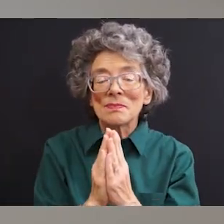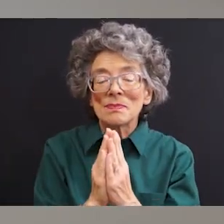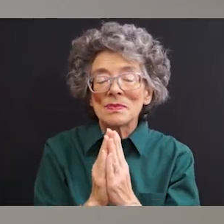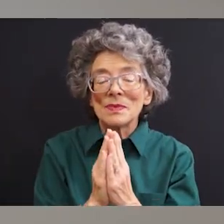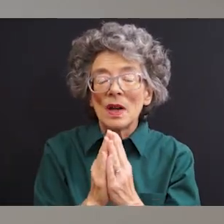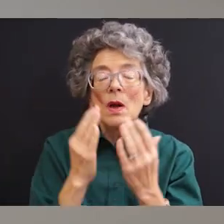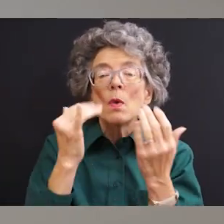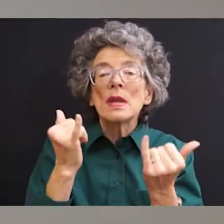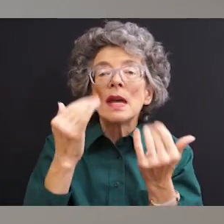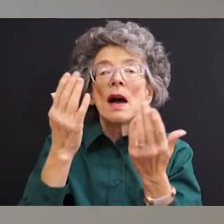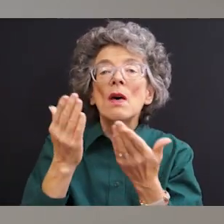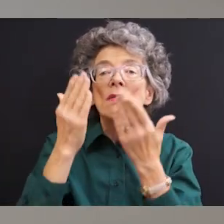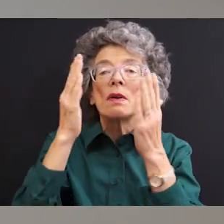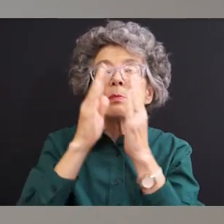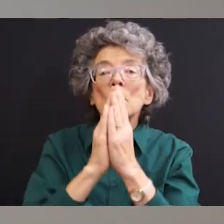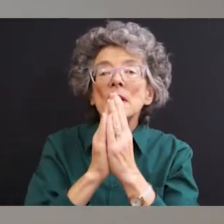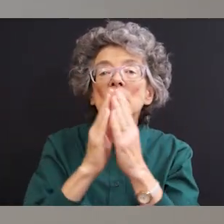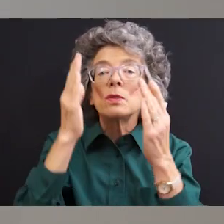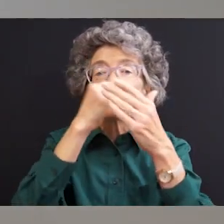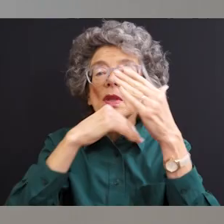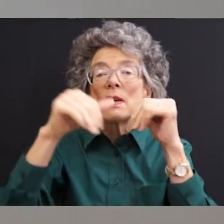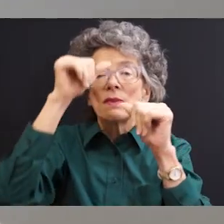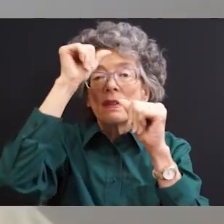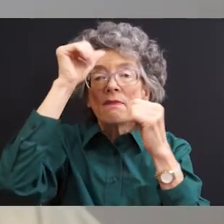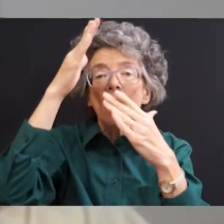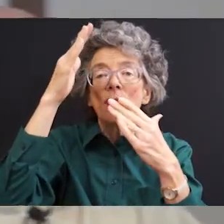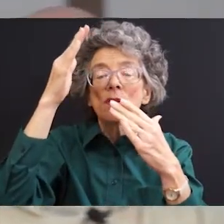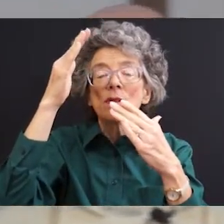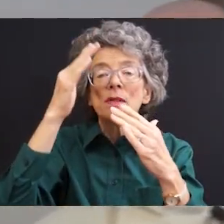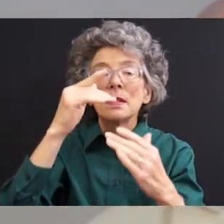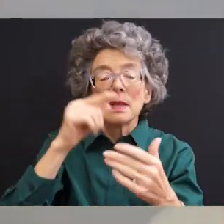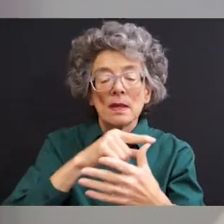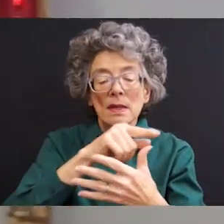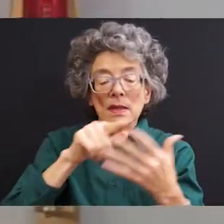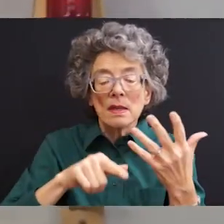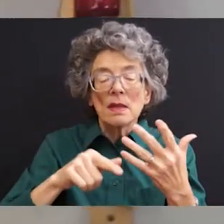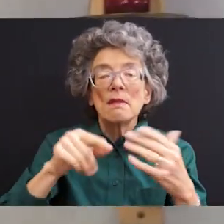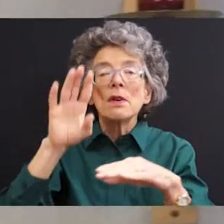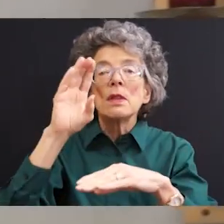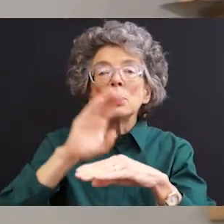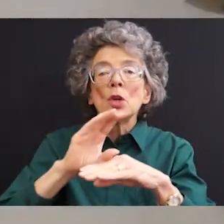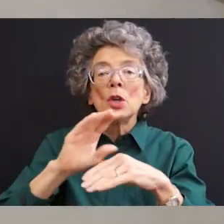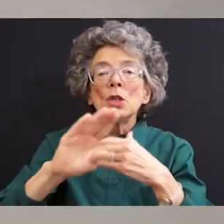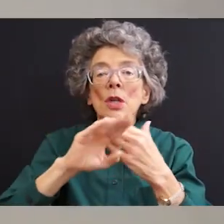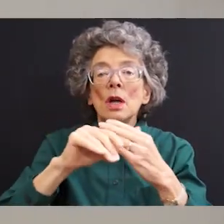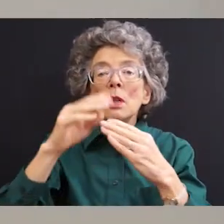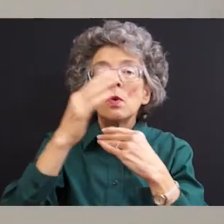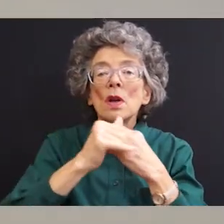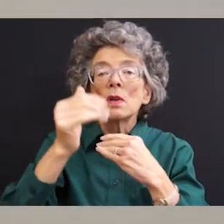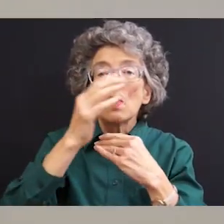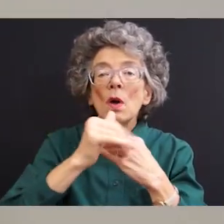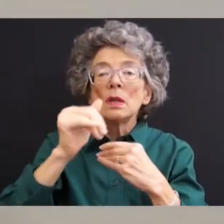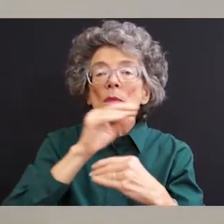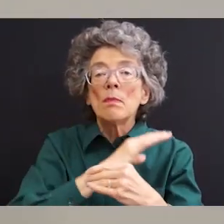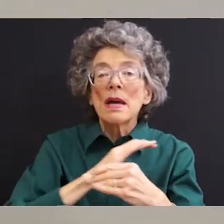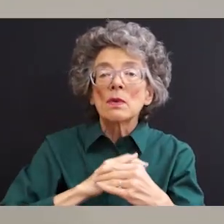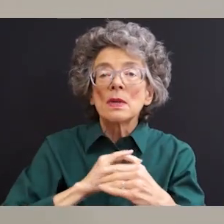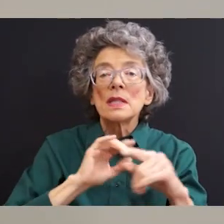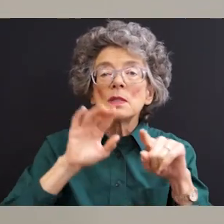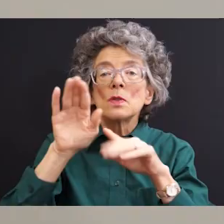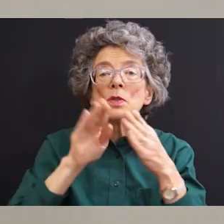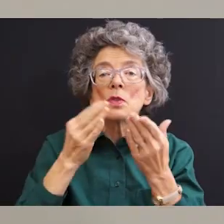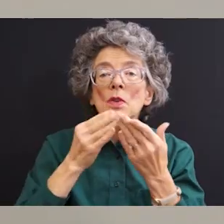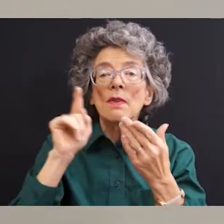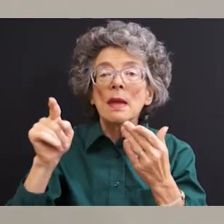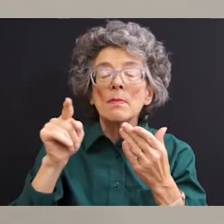our prayers to our Heavenly Father. For the Church and all those called by Christ to serve him and his people, that they